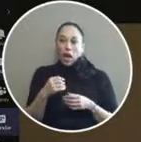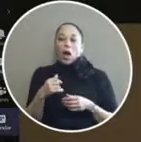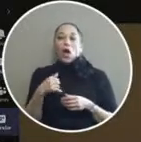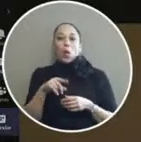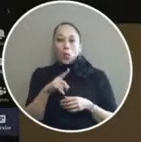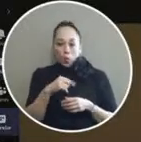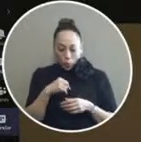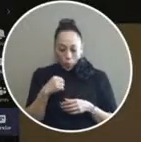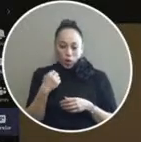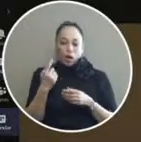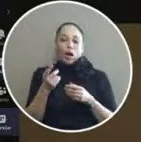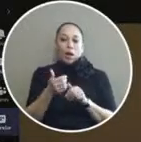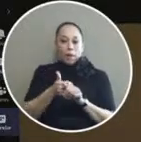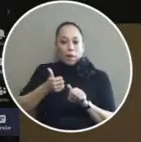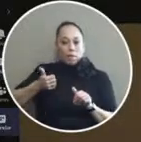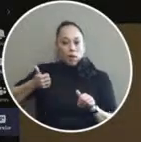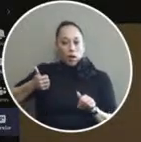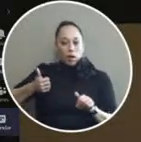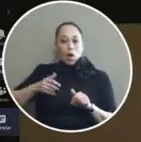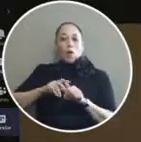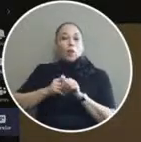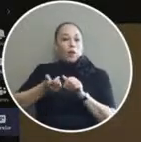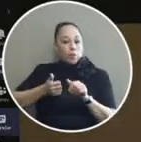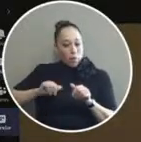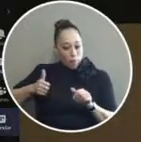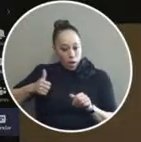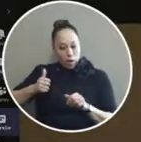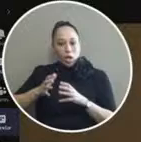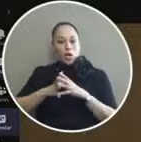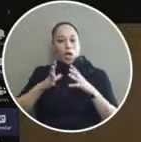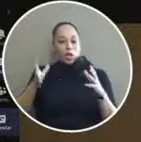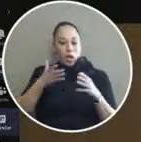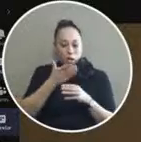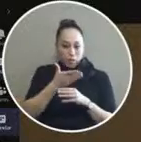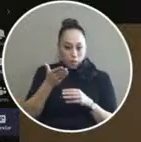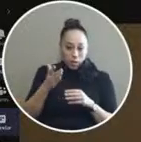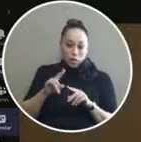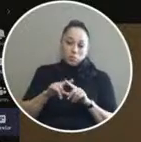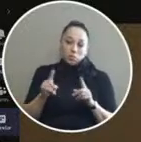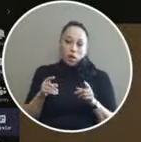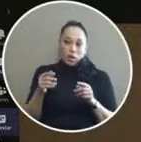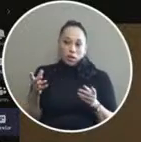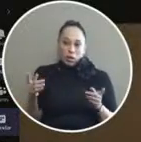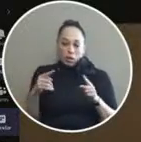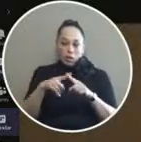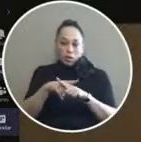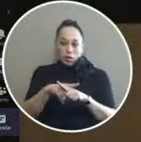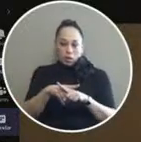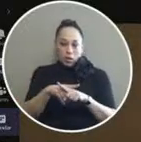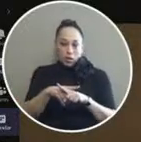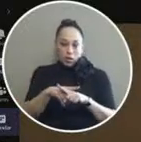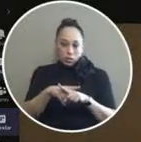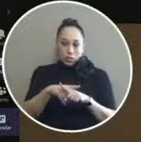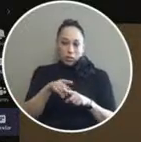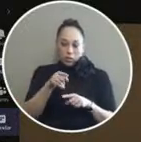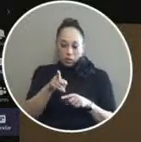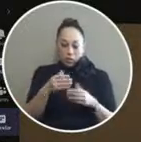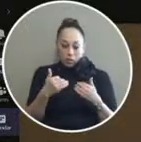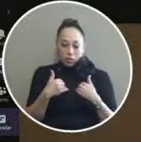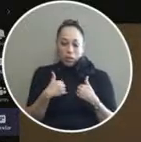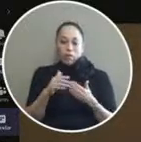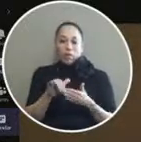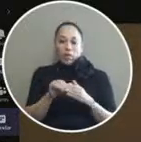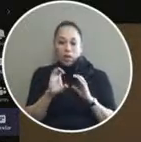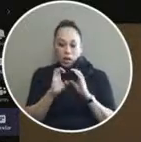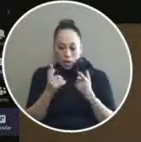we're vastly behind. We were vastly behind on a lot of fronts. But to come across as if you haven't acted, this